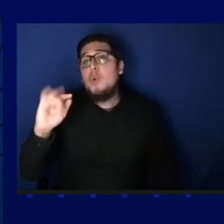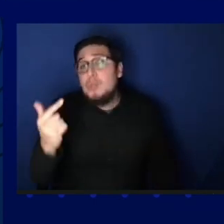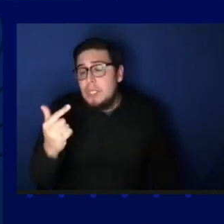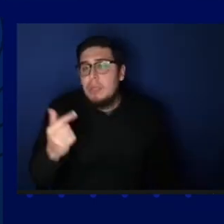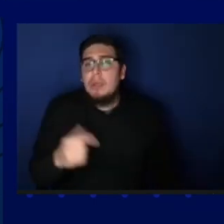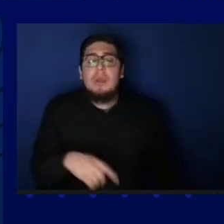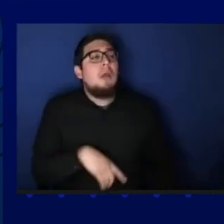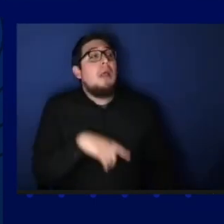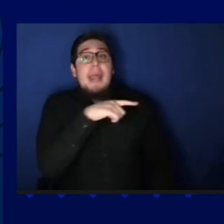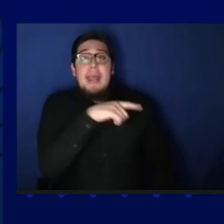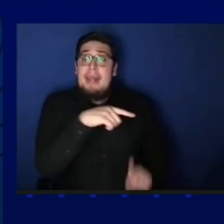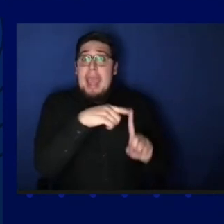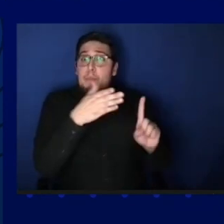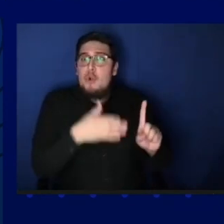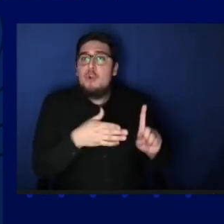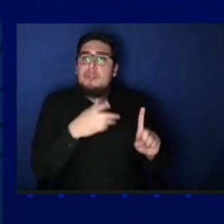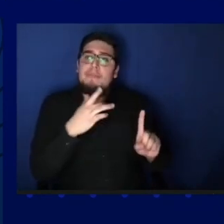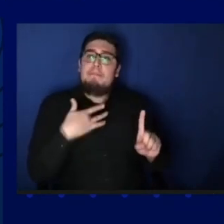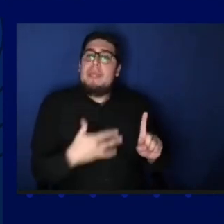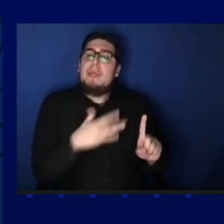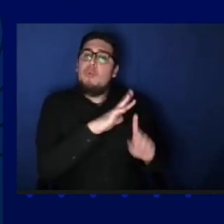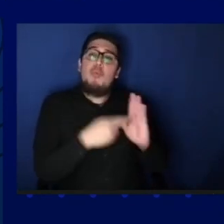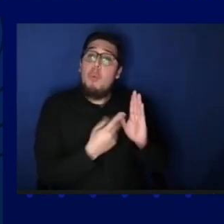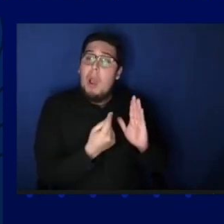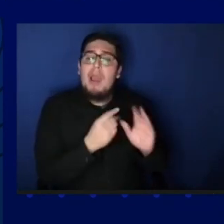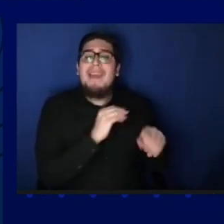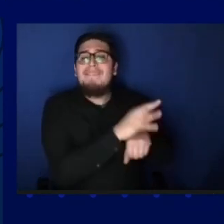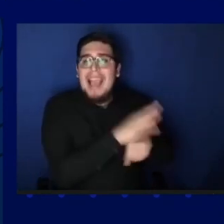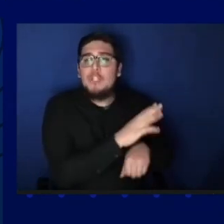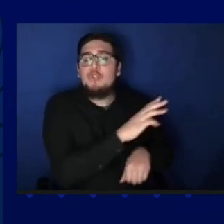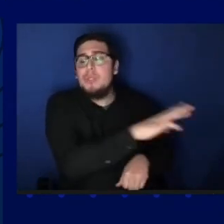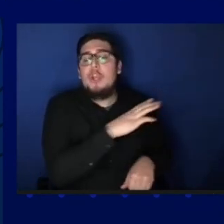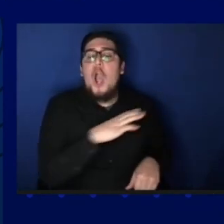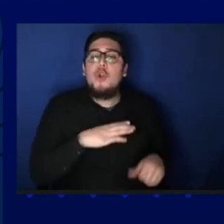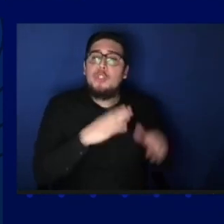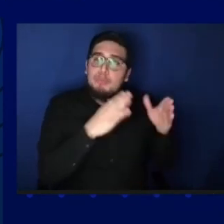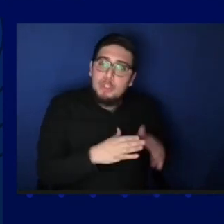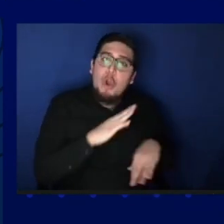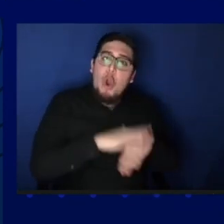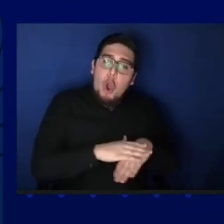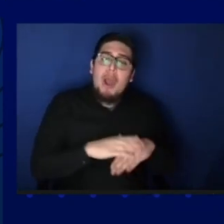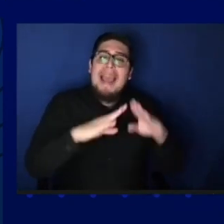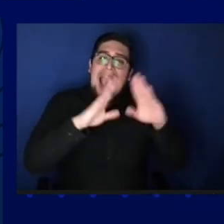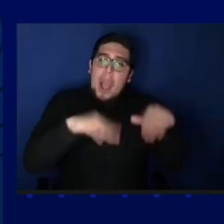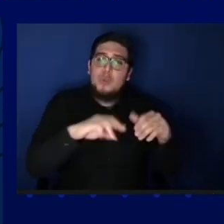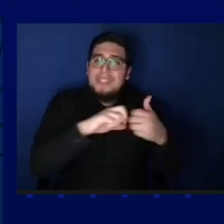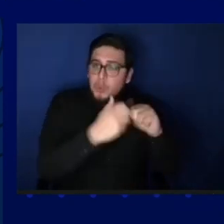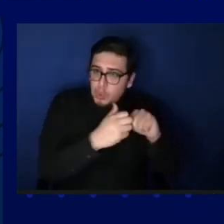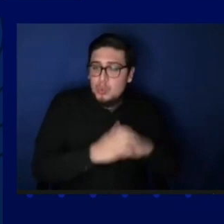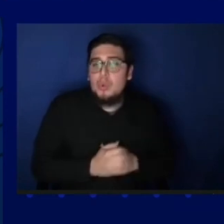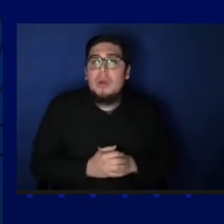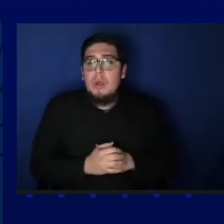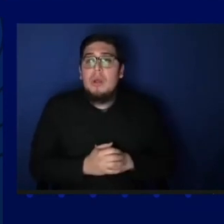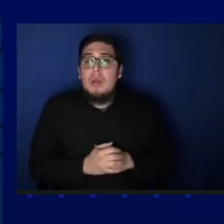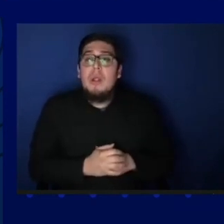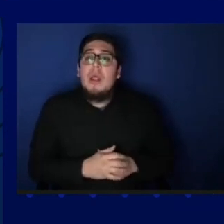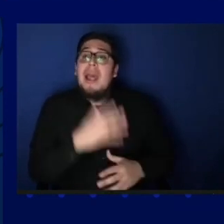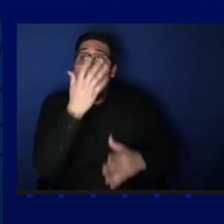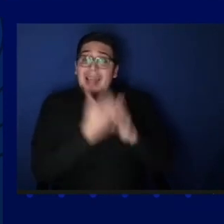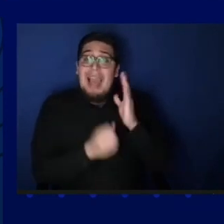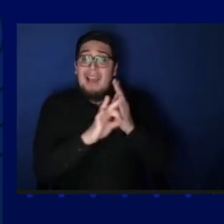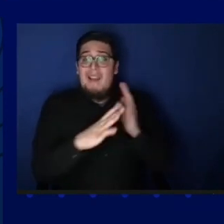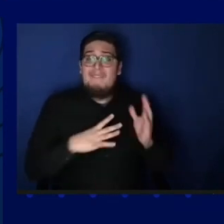issues, right? And so lots of elected officials, this is very key, lots of elected officials have a community